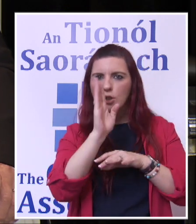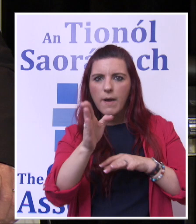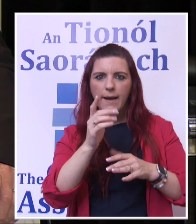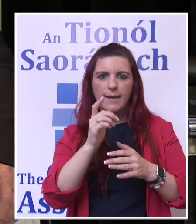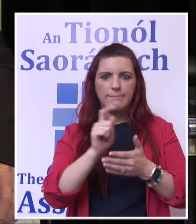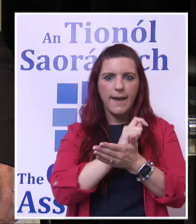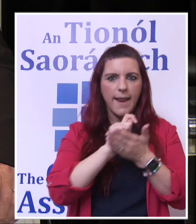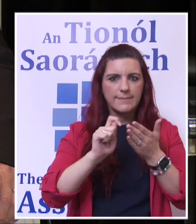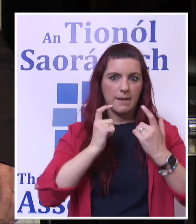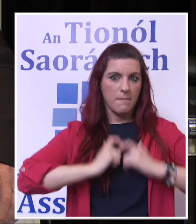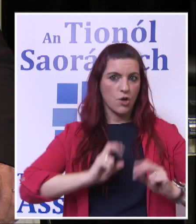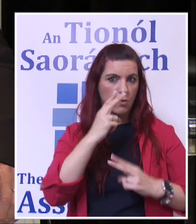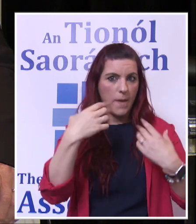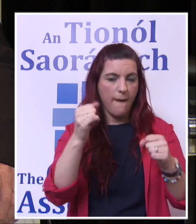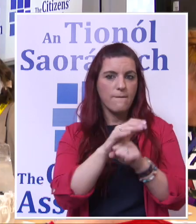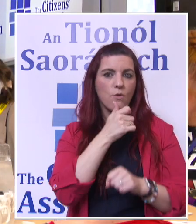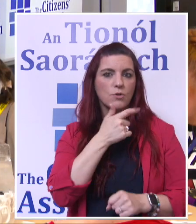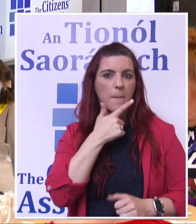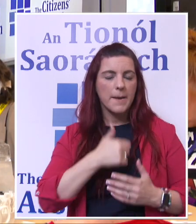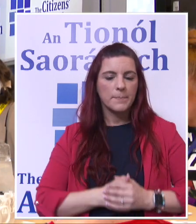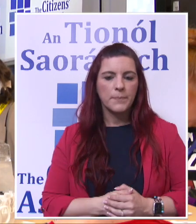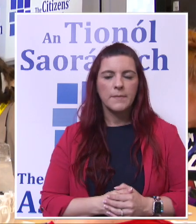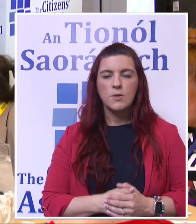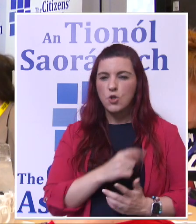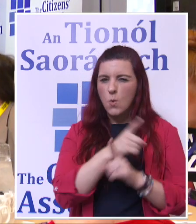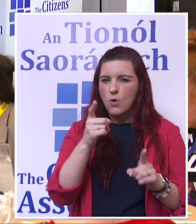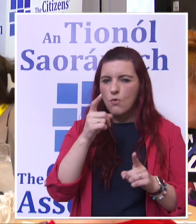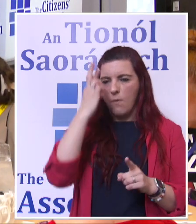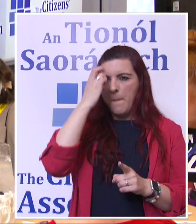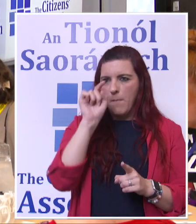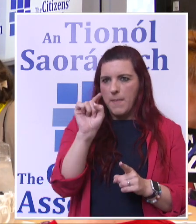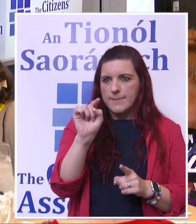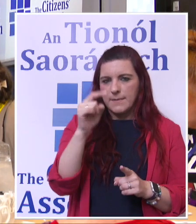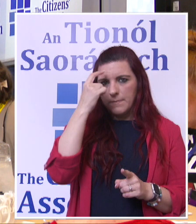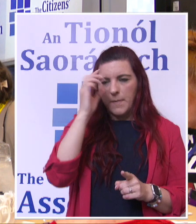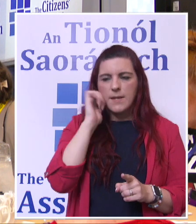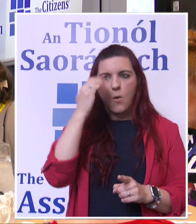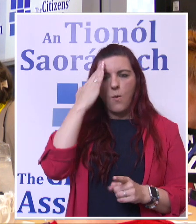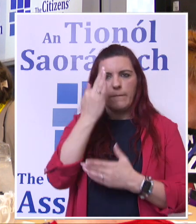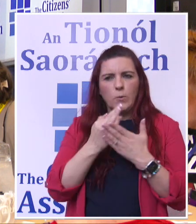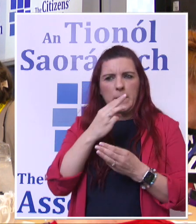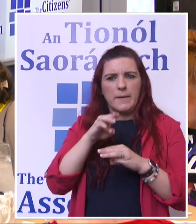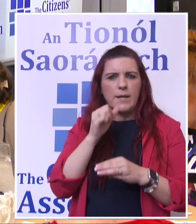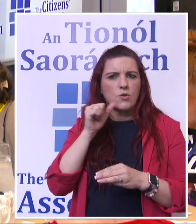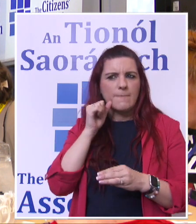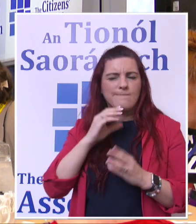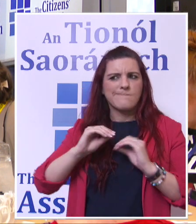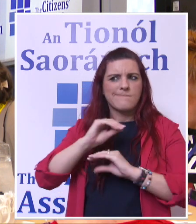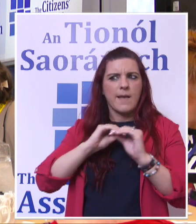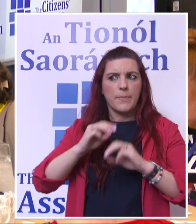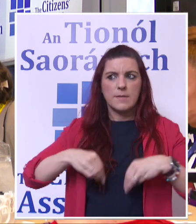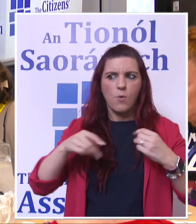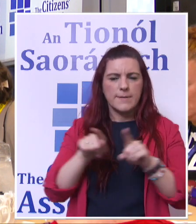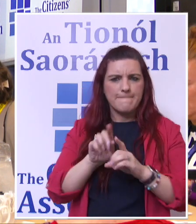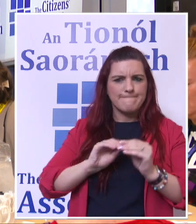is best suited for Dublin. So that kind of came up last night. There was a little bit of confusion this morning again on